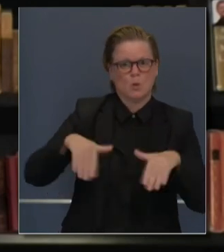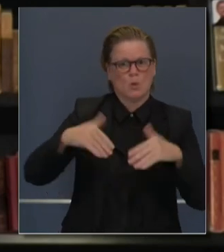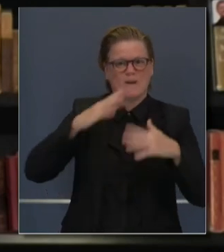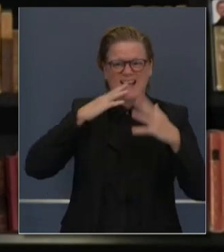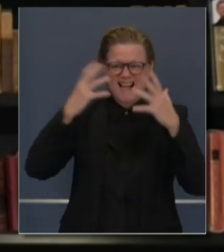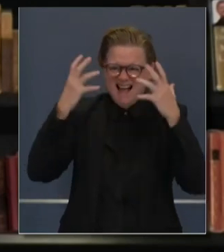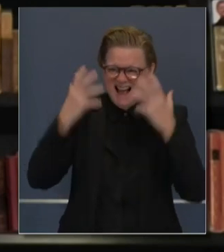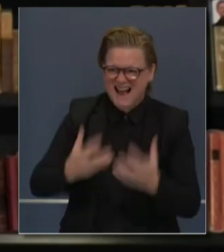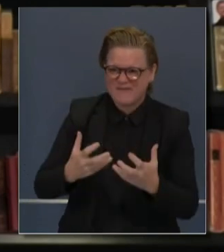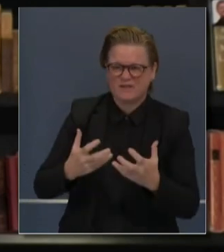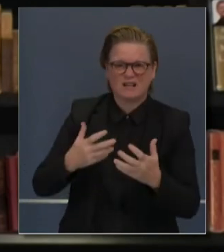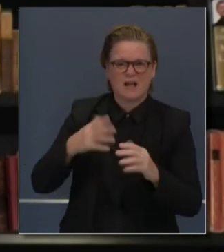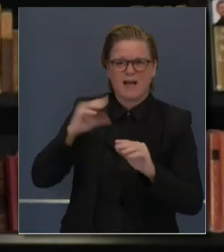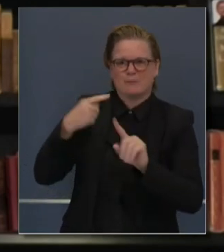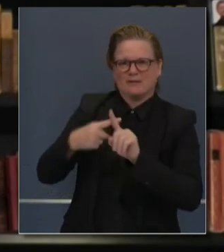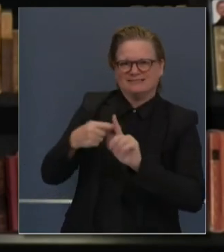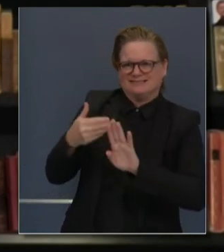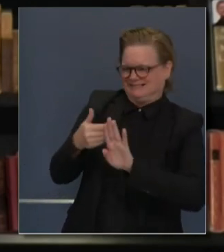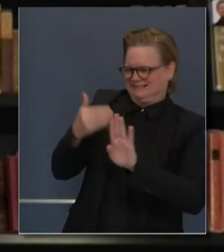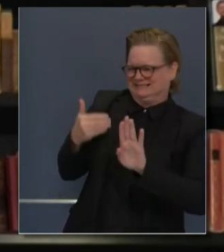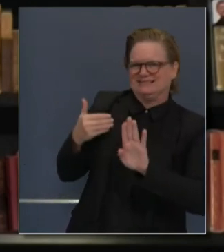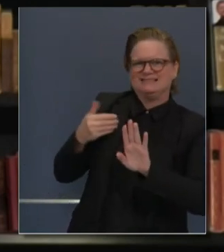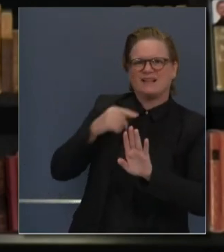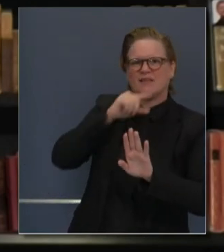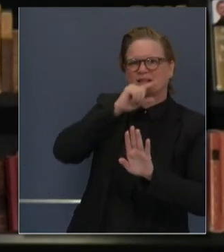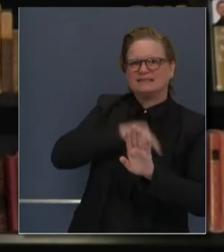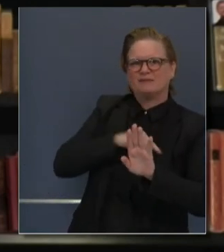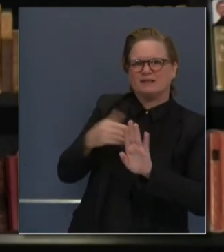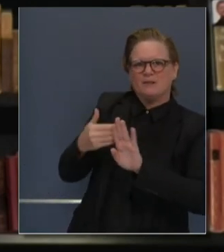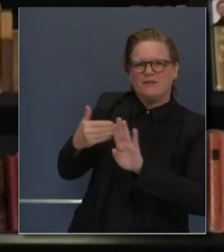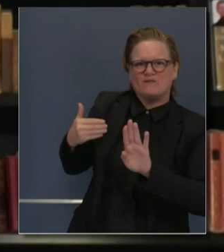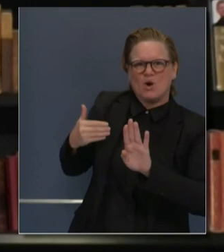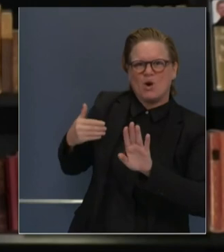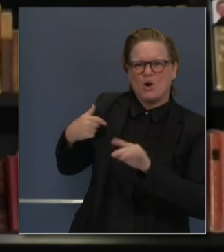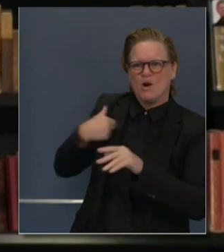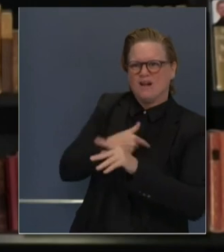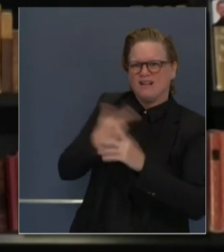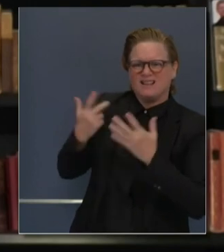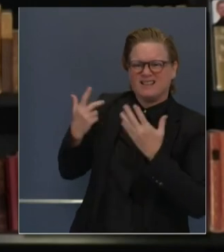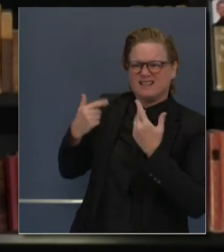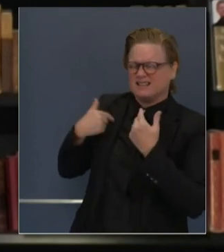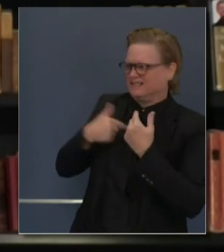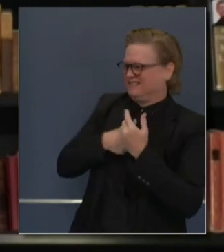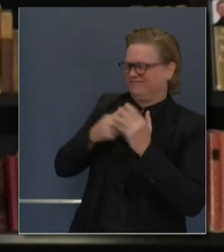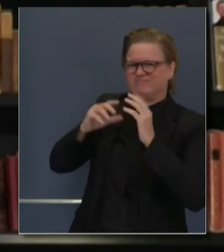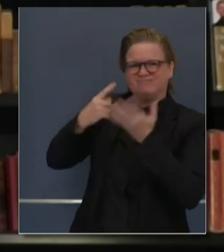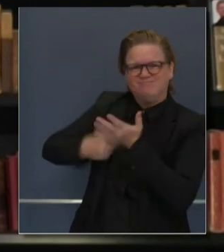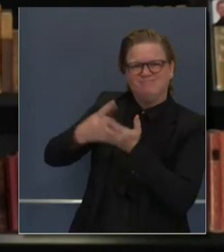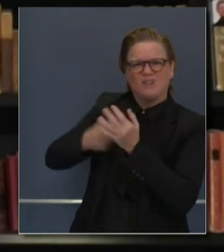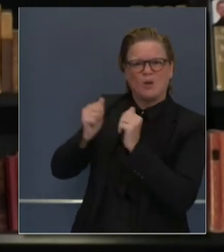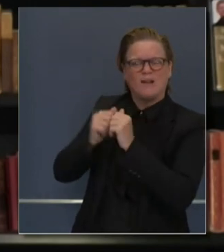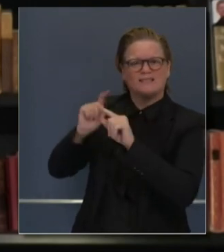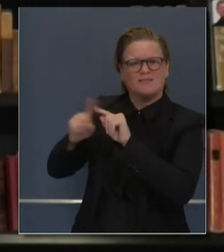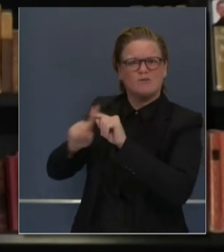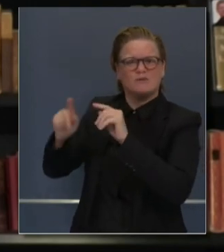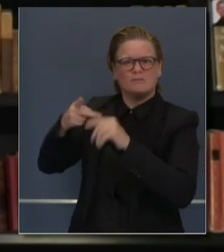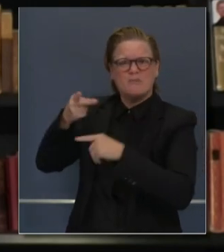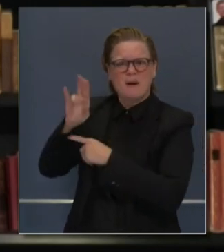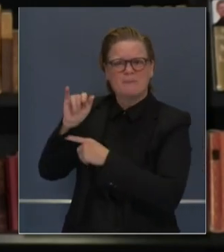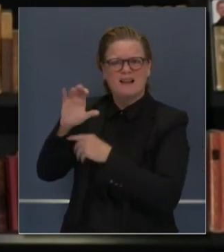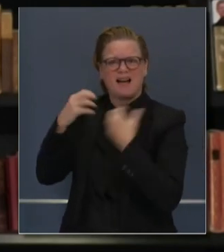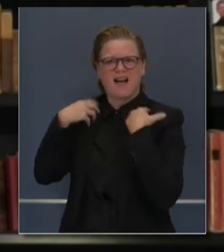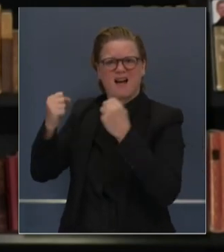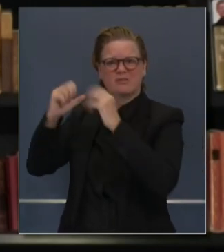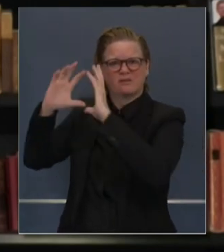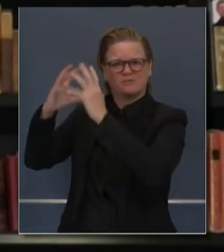Thanksgiving when we started to have these conversations with local health officers and really looking at what's working, what's not, including